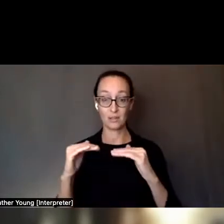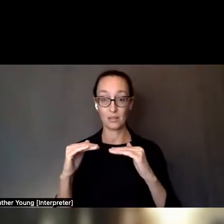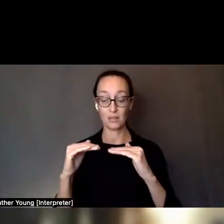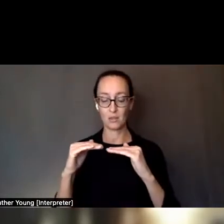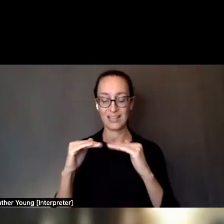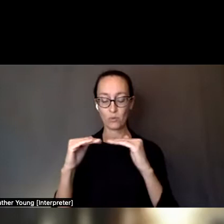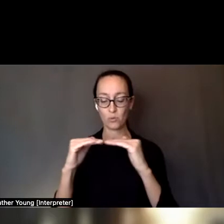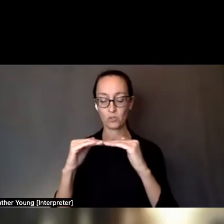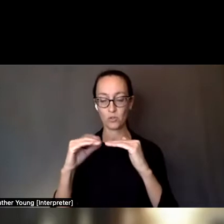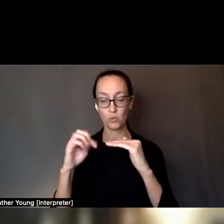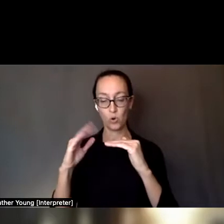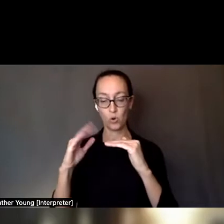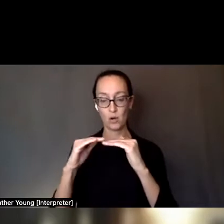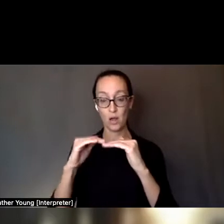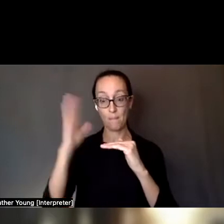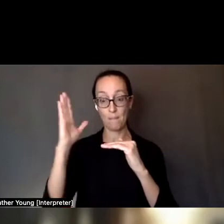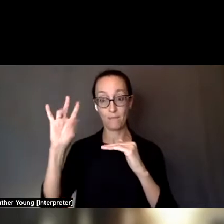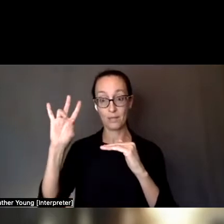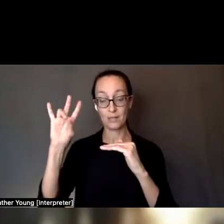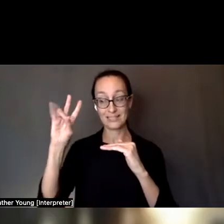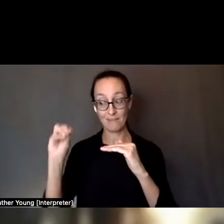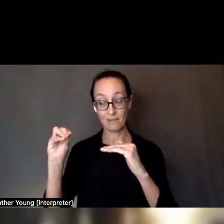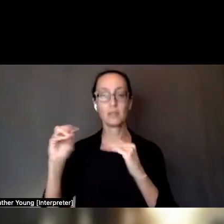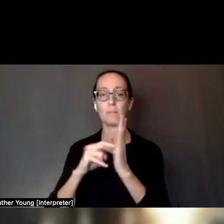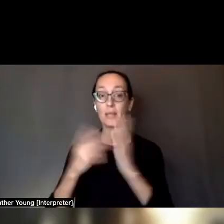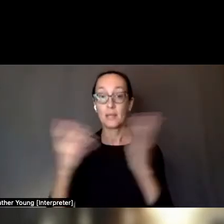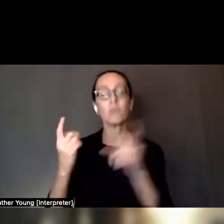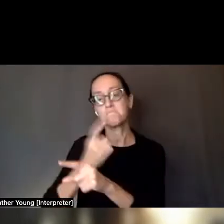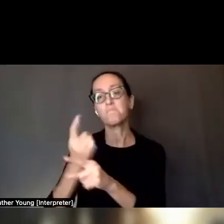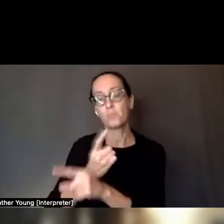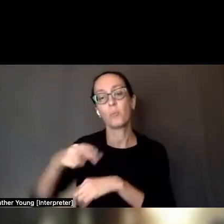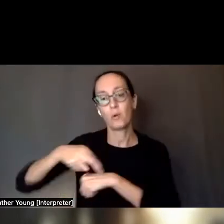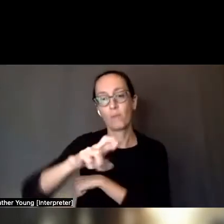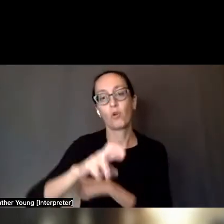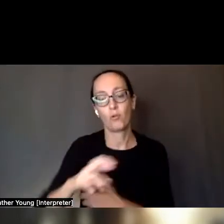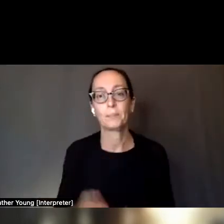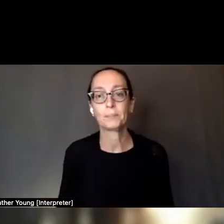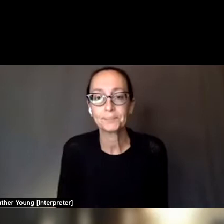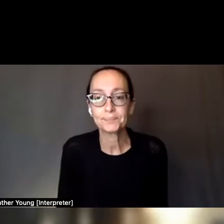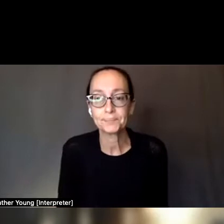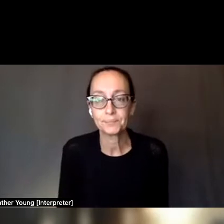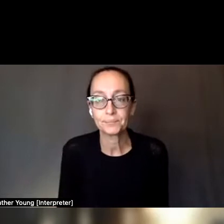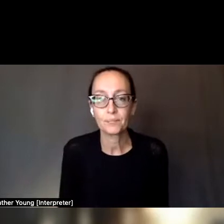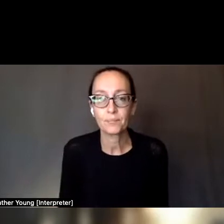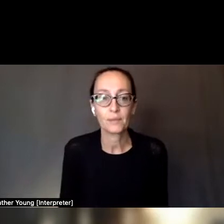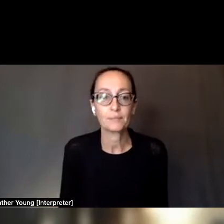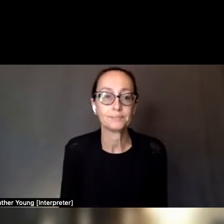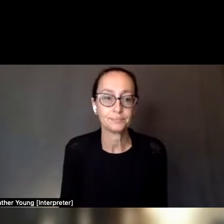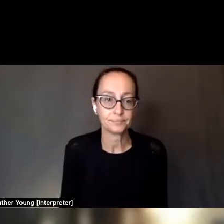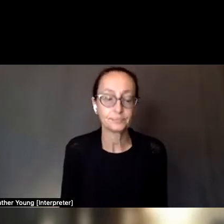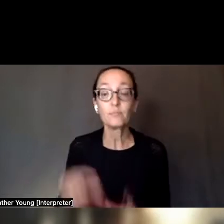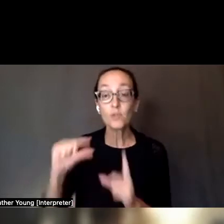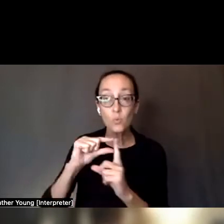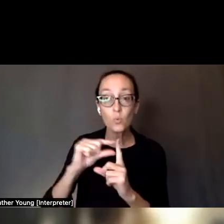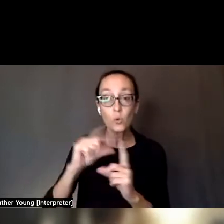equal to or greater than 70 would mean it's appropriate to refer. Word recognition scores for an